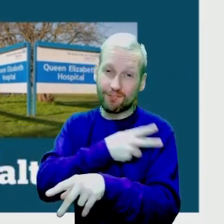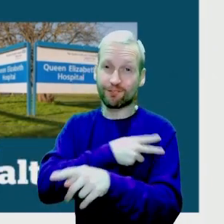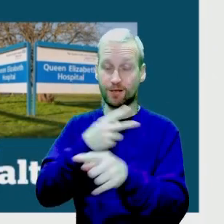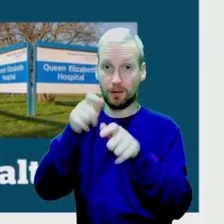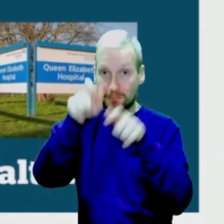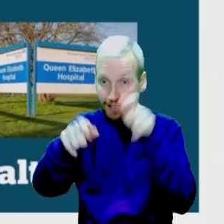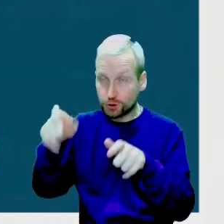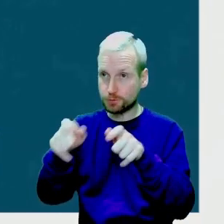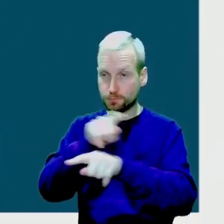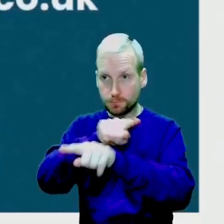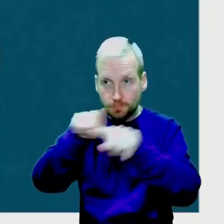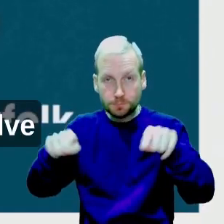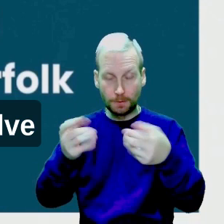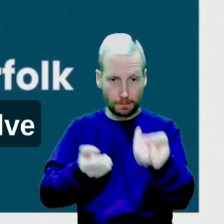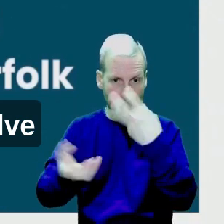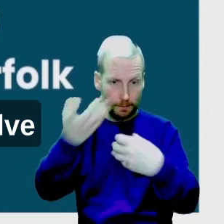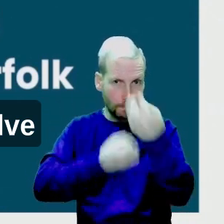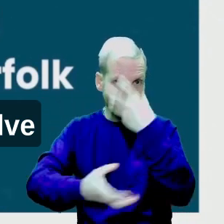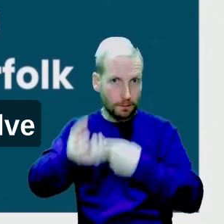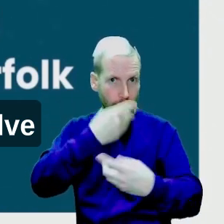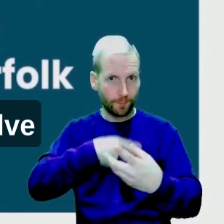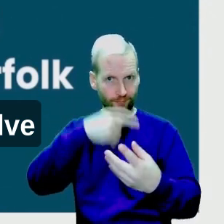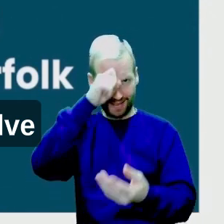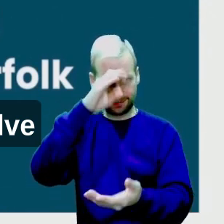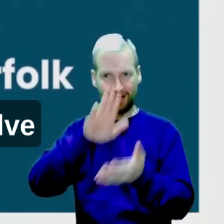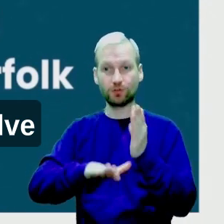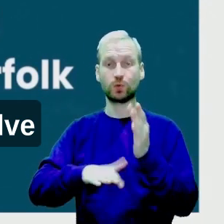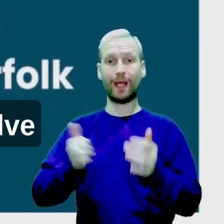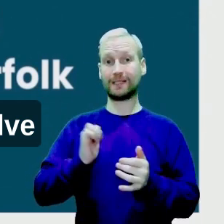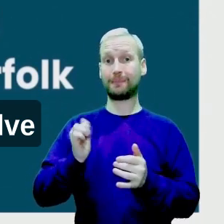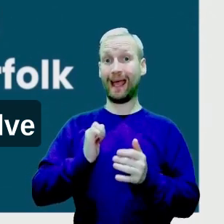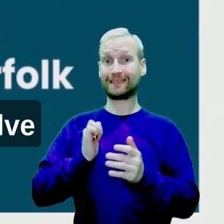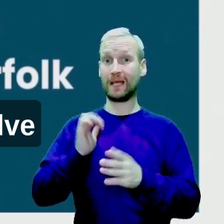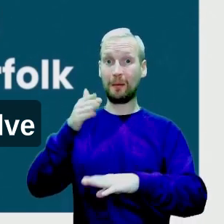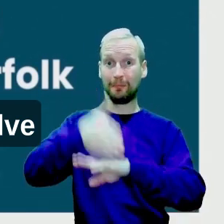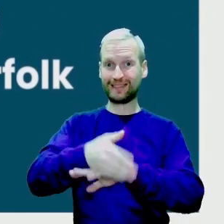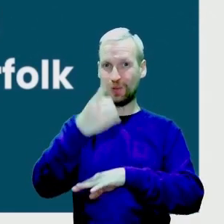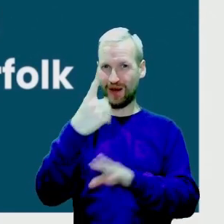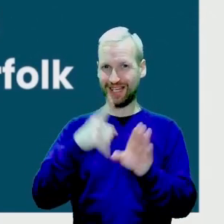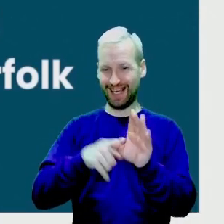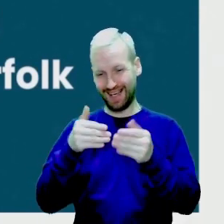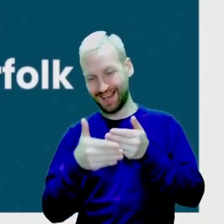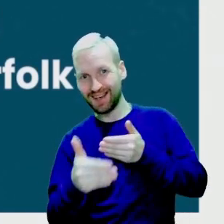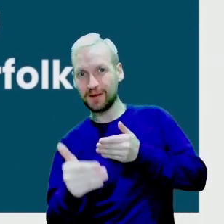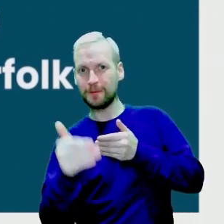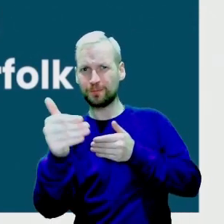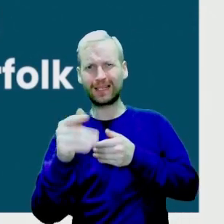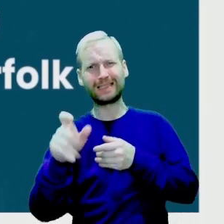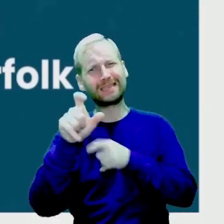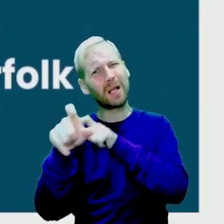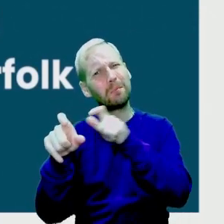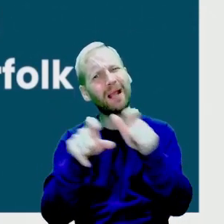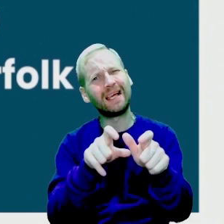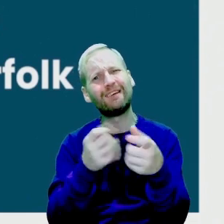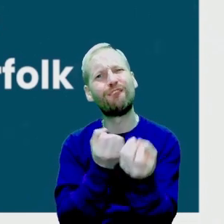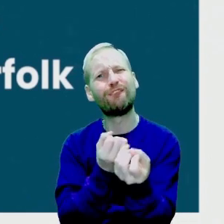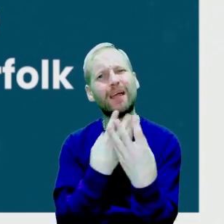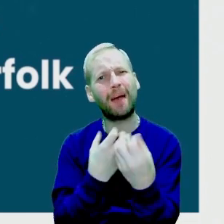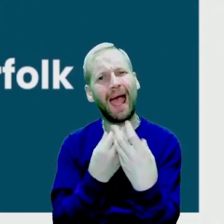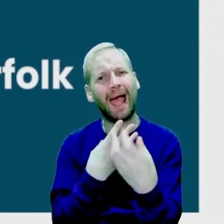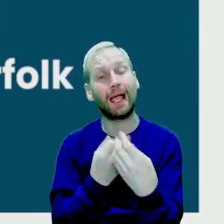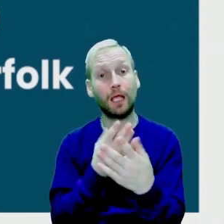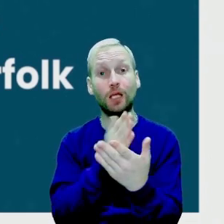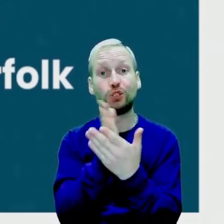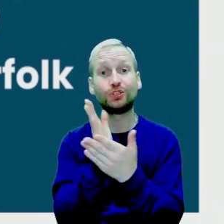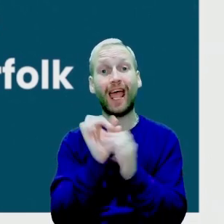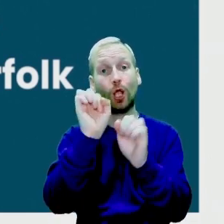their experiences. Even though we're anticipating another busy 12 months, we still urge you to leave your feedback with us and share